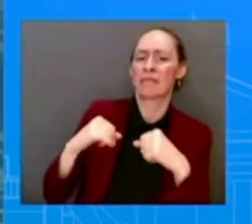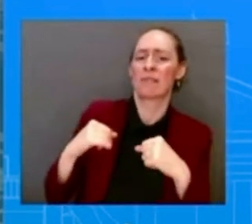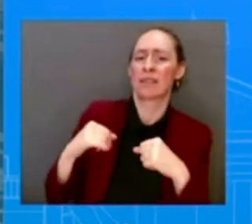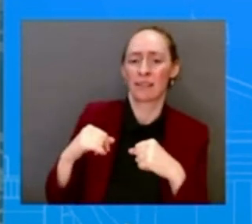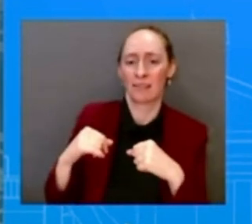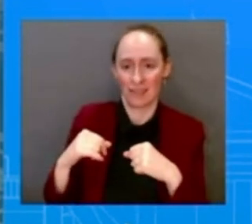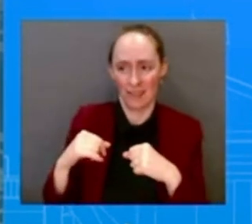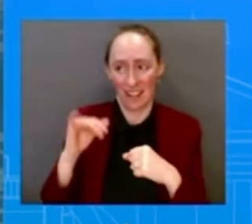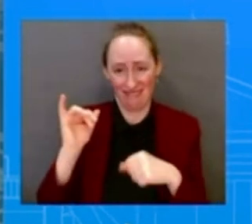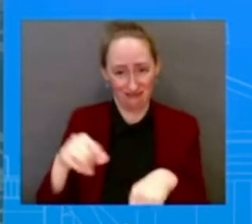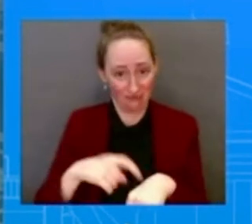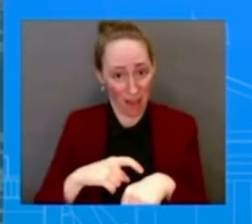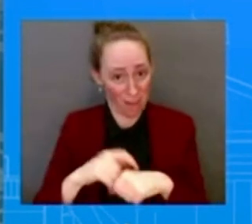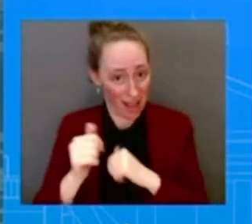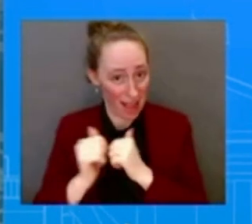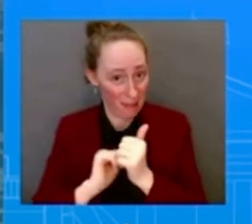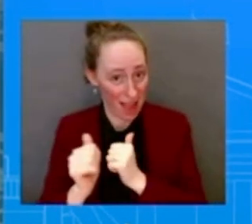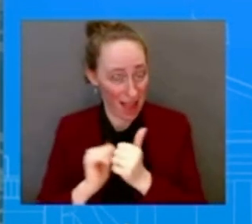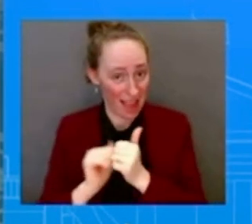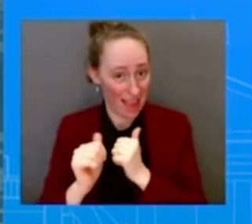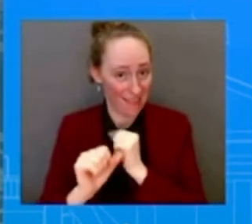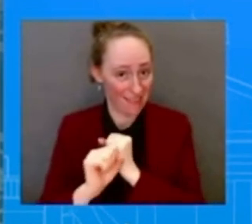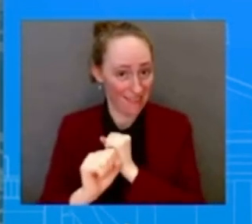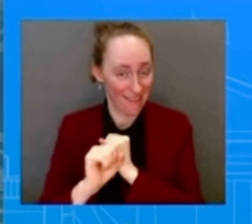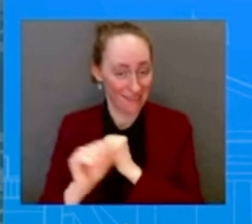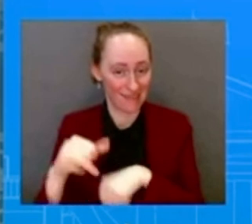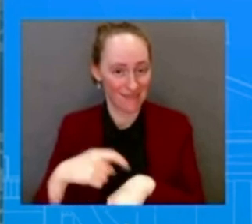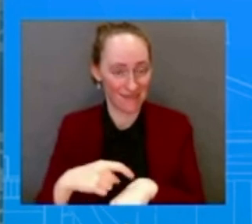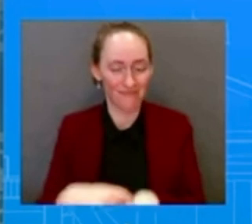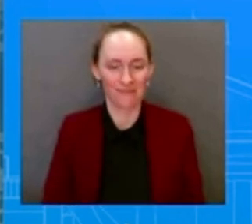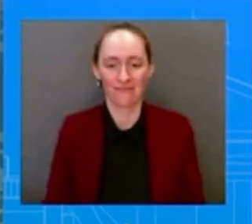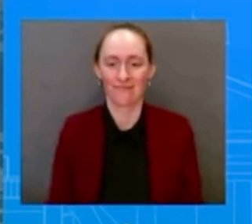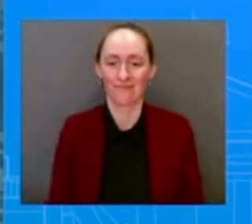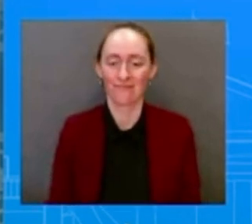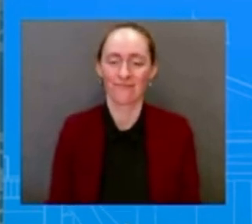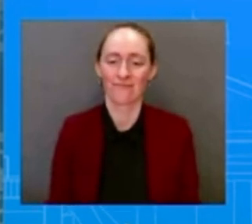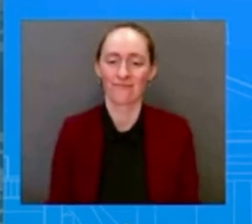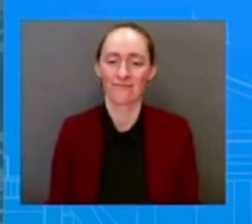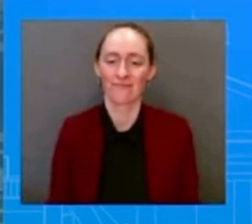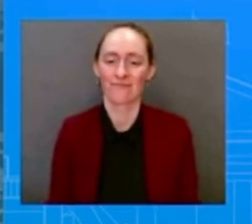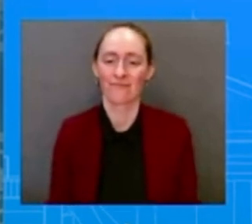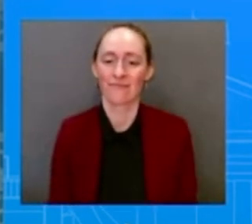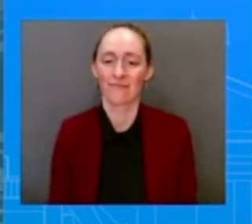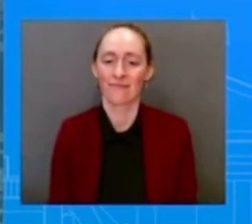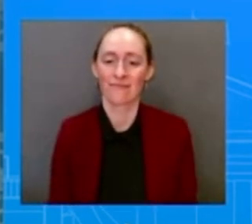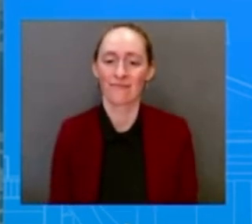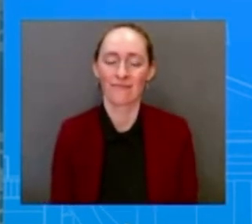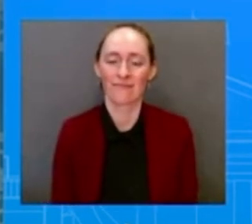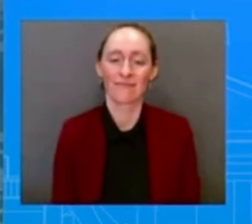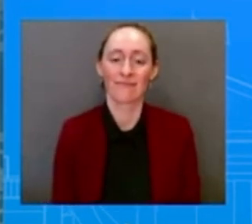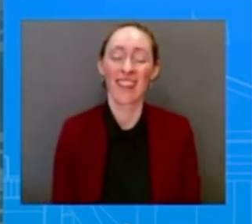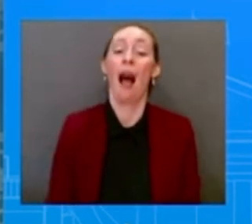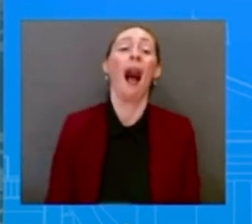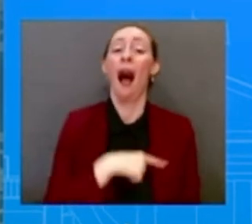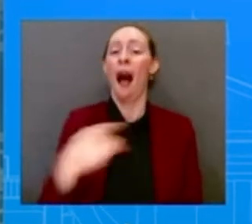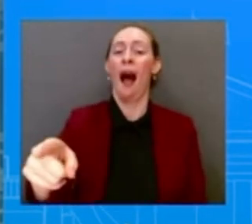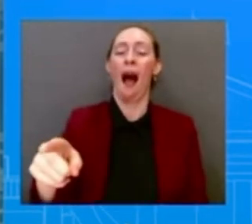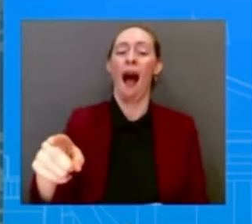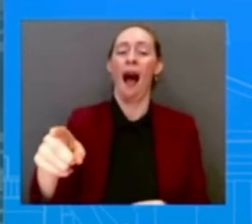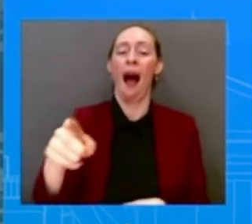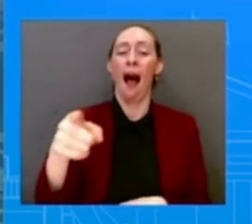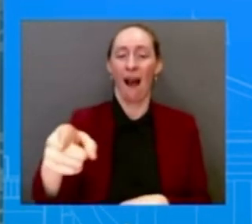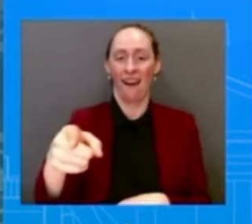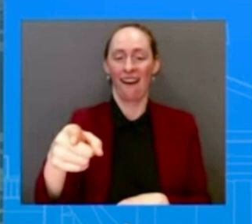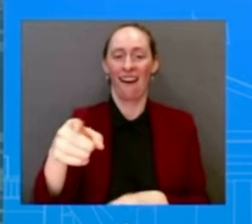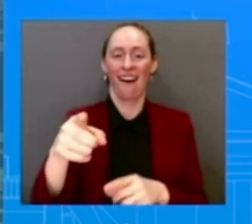and the captain of the team killers. That doesn't surprise me at all, because if there's one thing Kate is, she is a